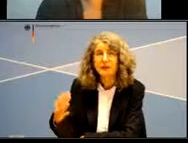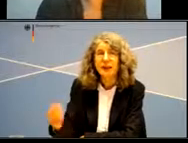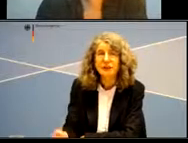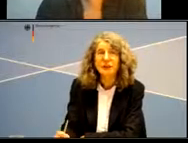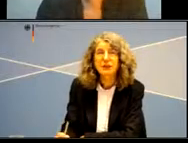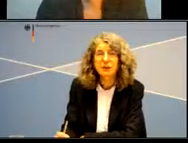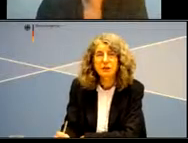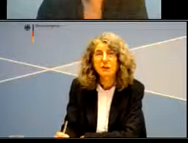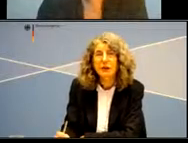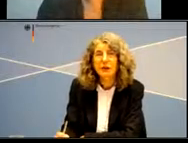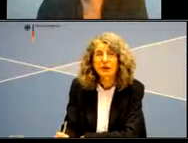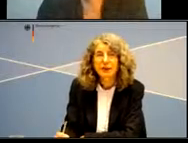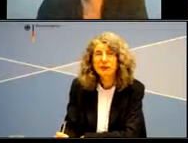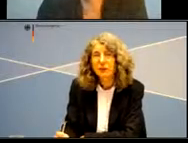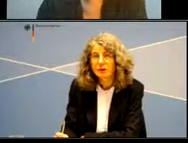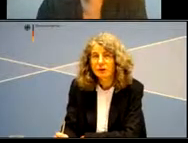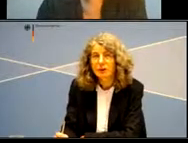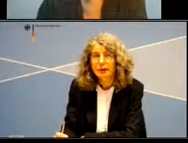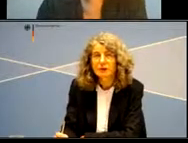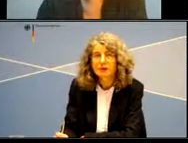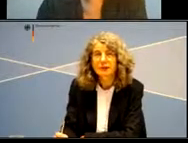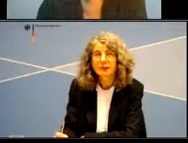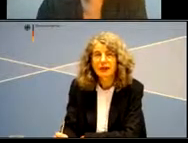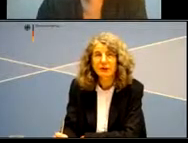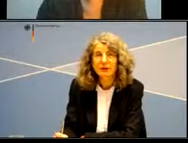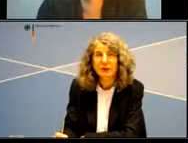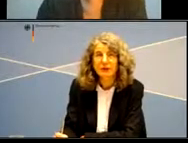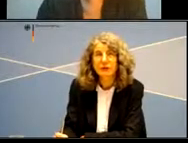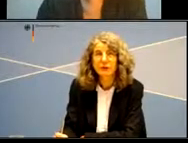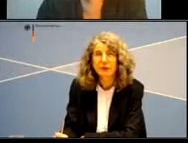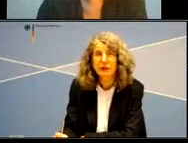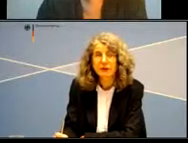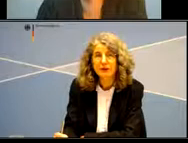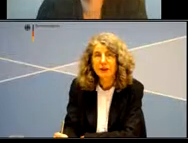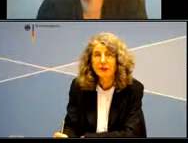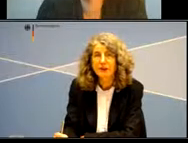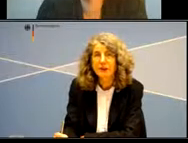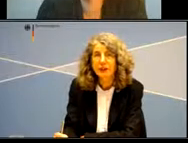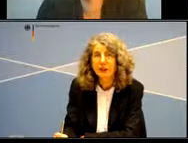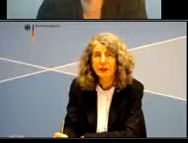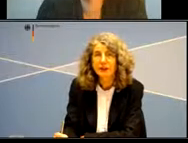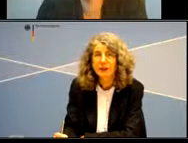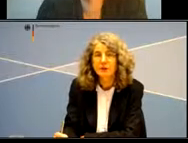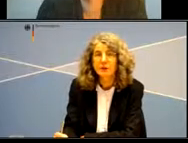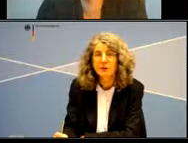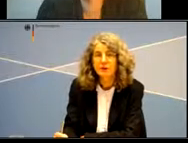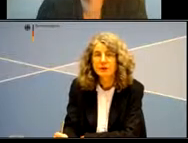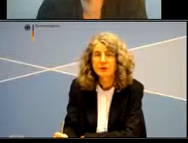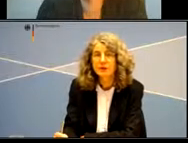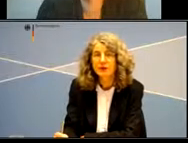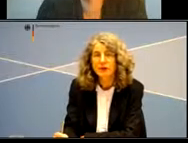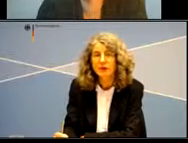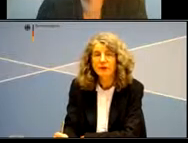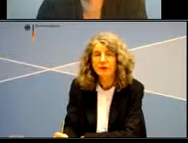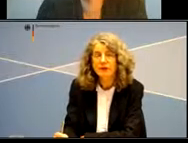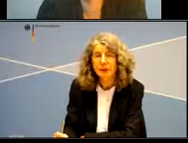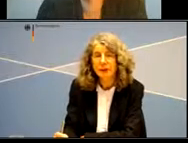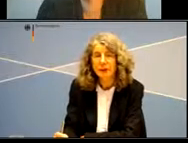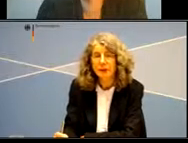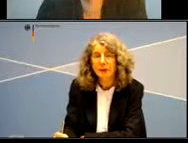the energy consumer is more digitalized, everything gets more digitalized, and so there is of course then also